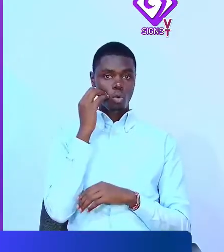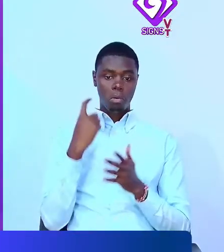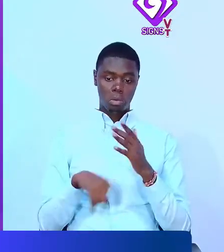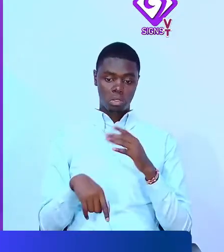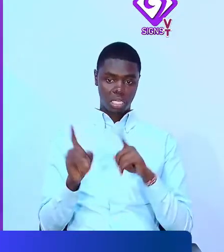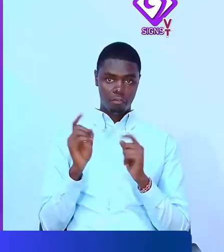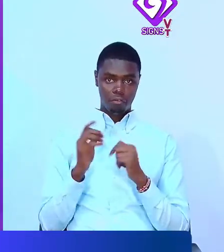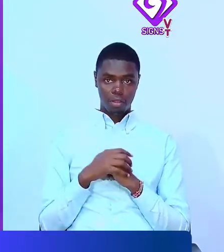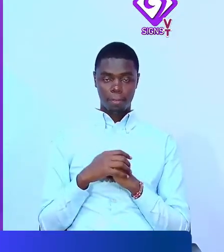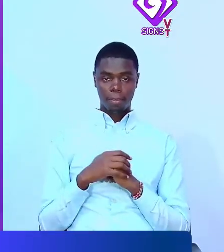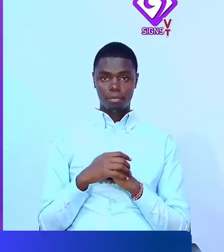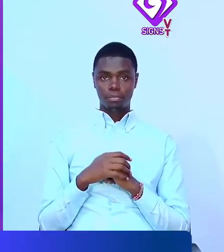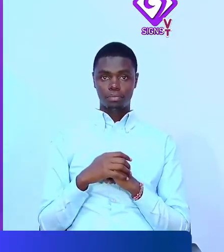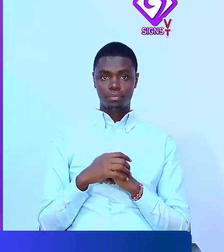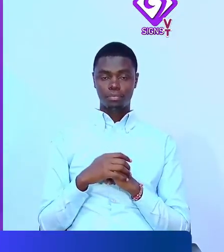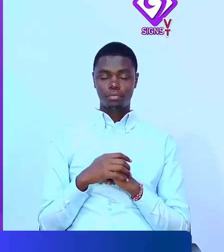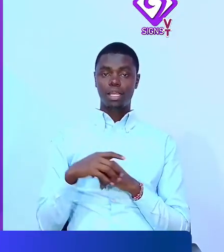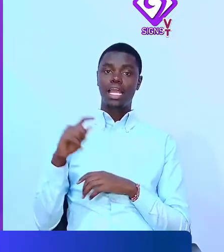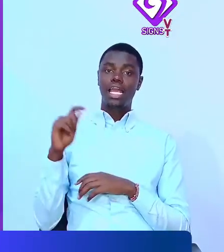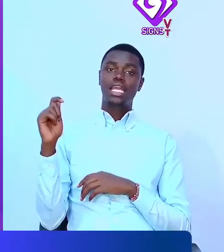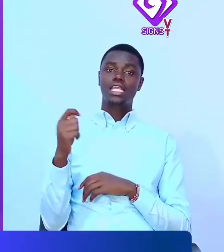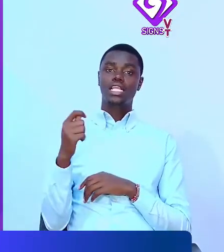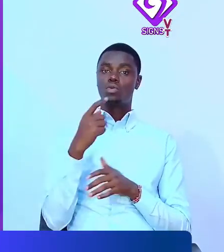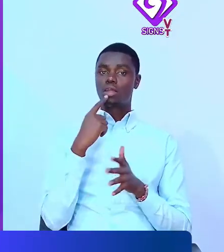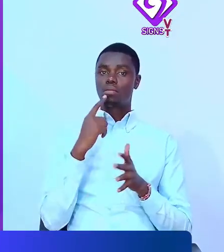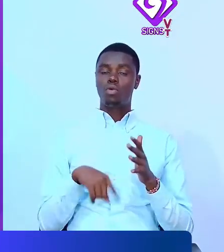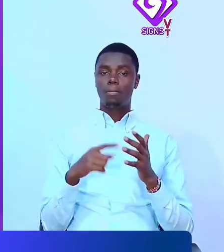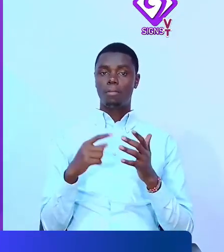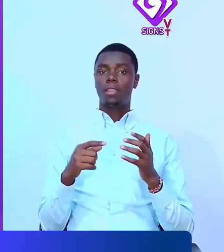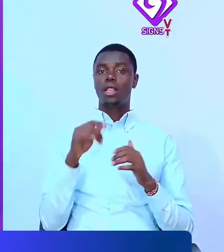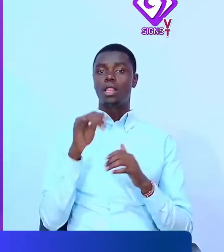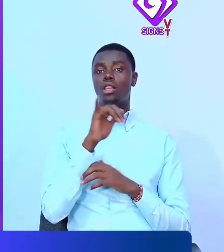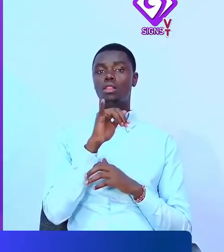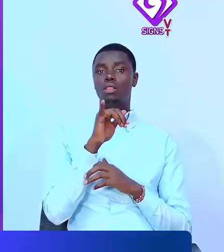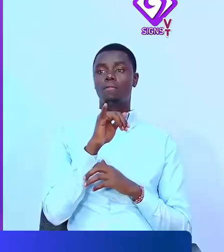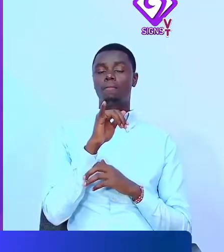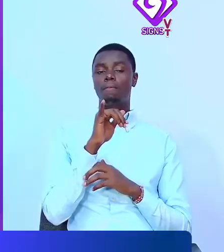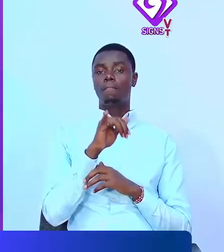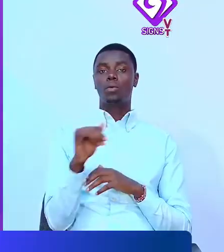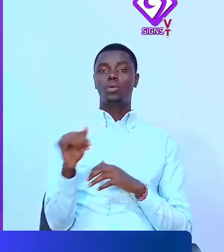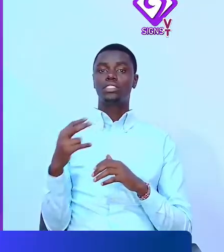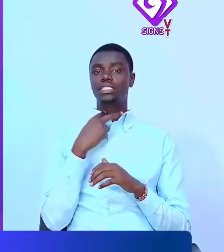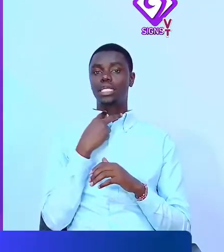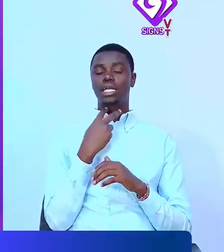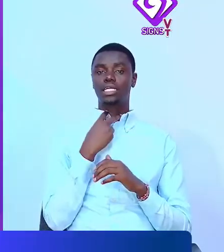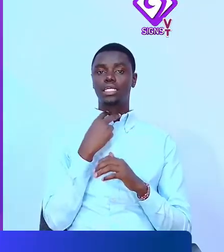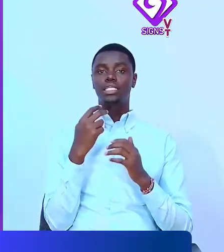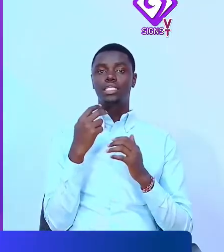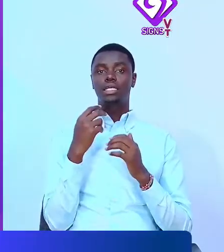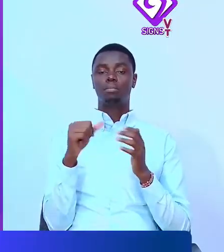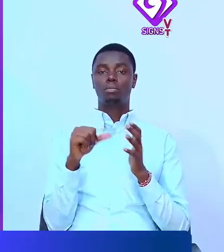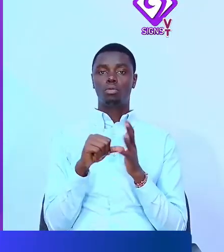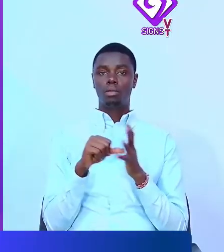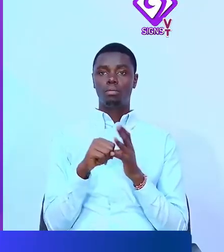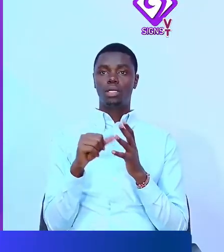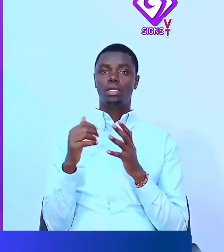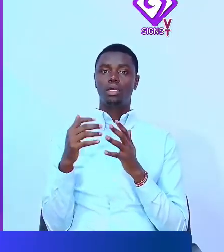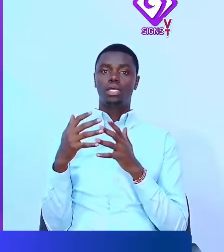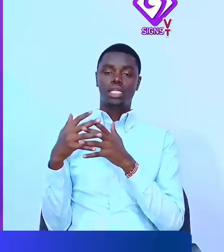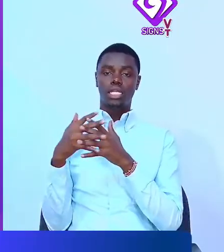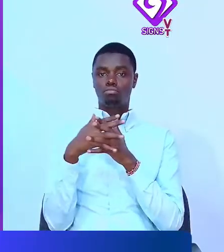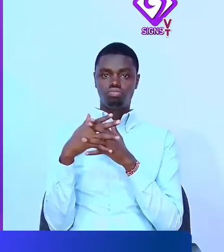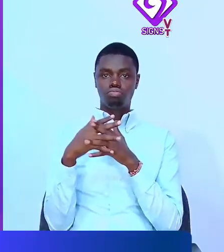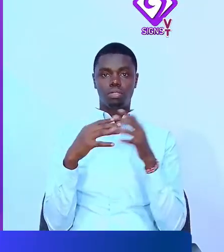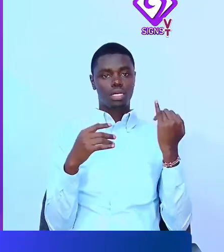isn't it? And the Kenyans are being told in diaspora, those stuck with this Middle East crisis, the Iran, the US war, and the Middle